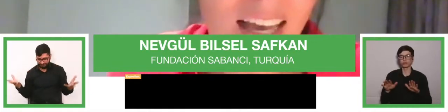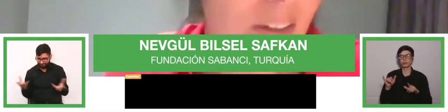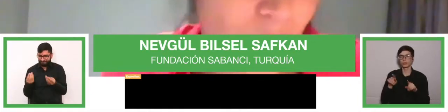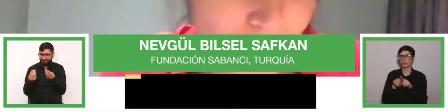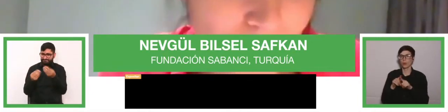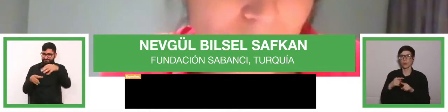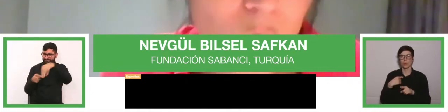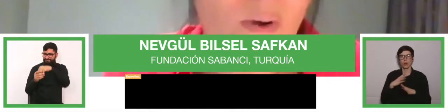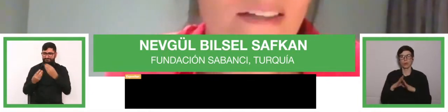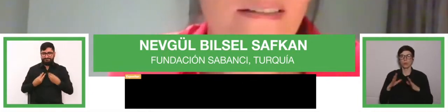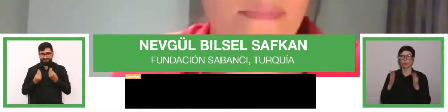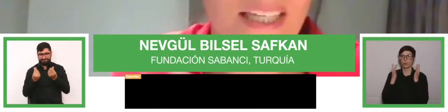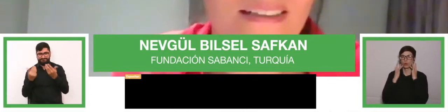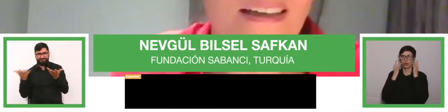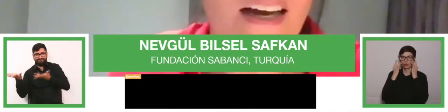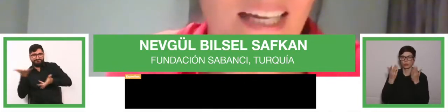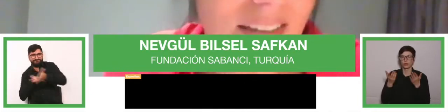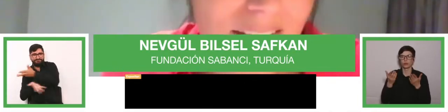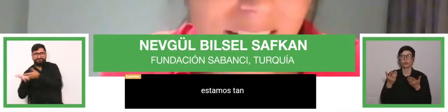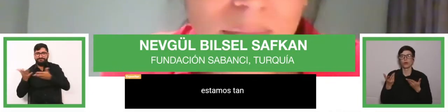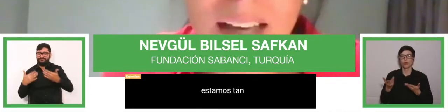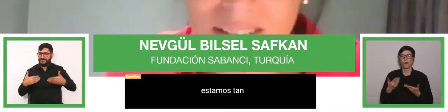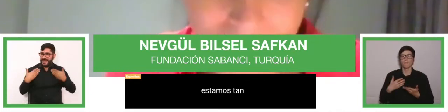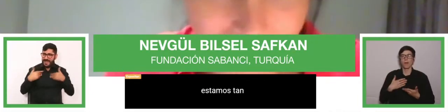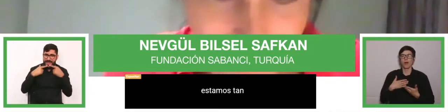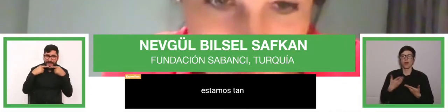an add-on to what Melissa and the team has created.